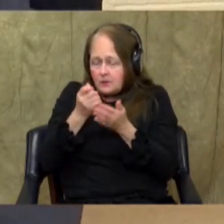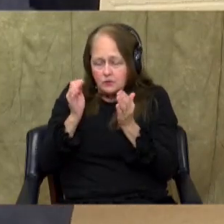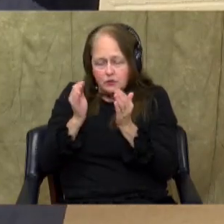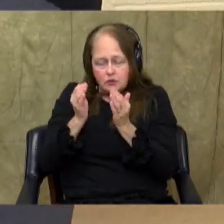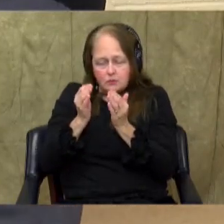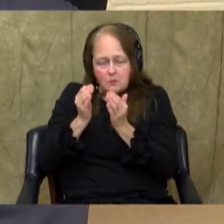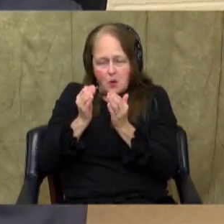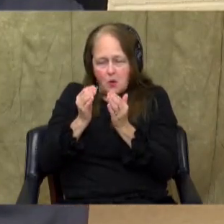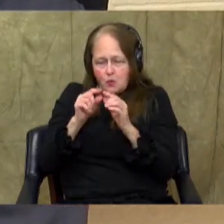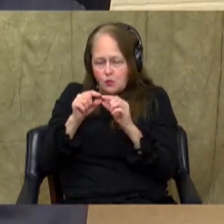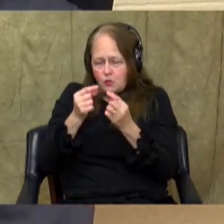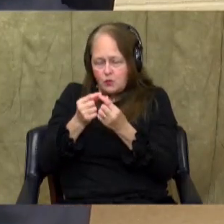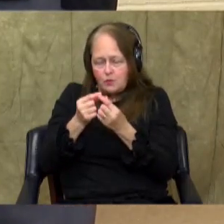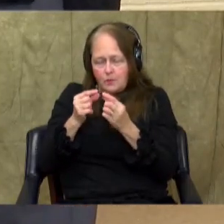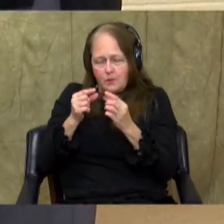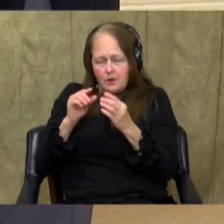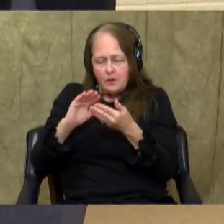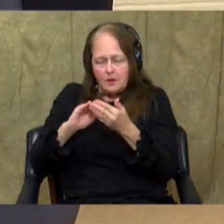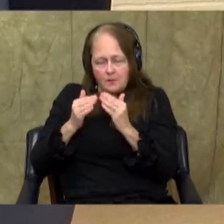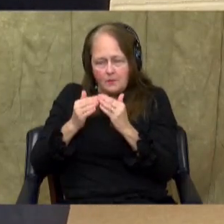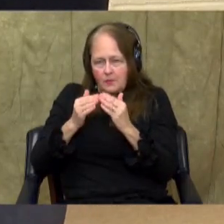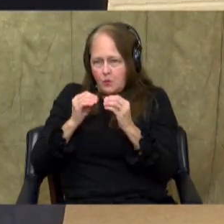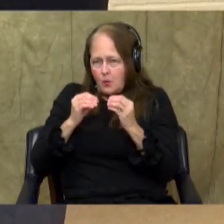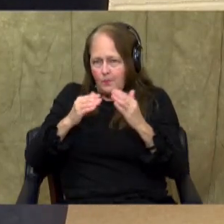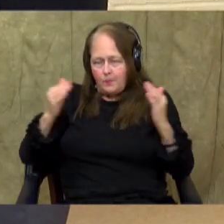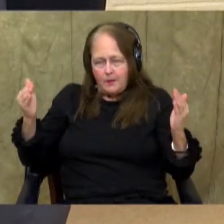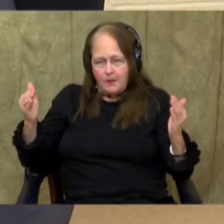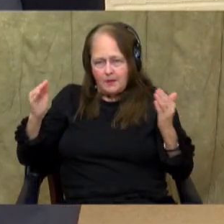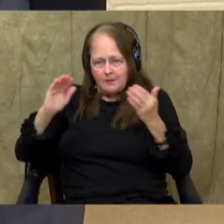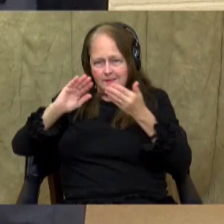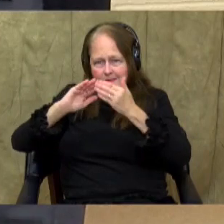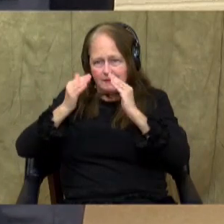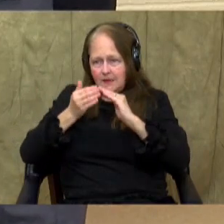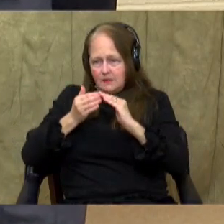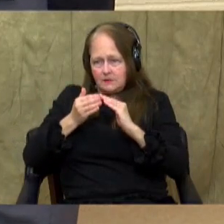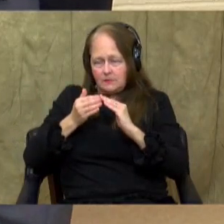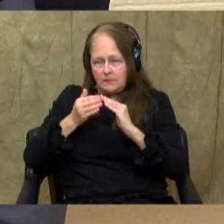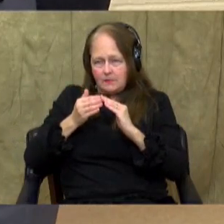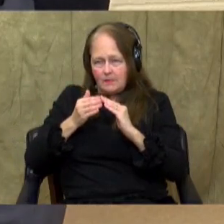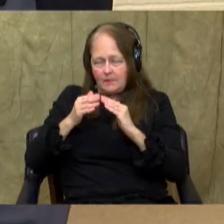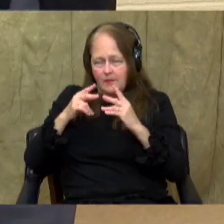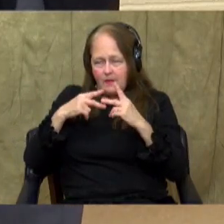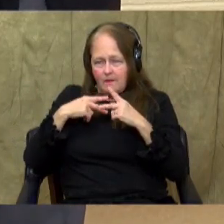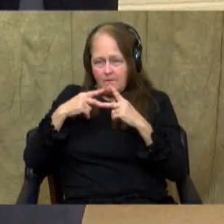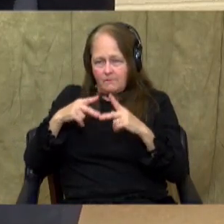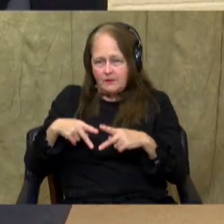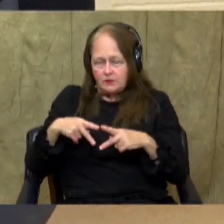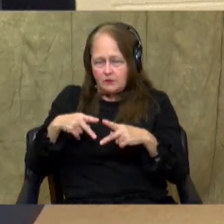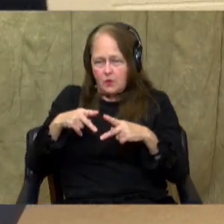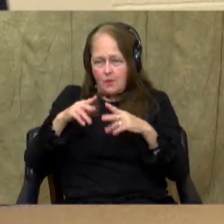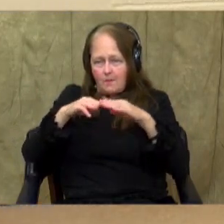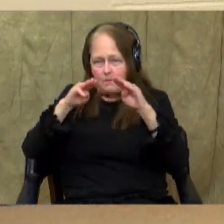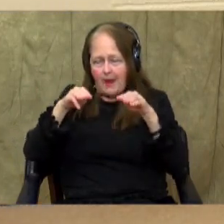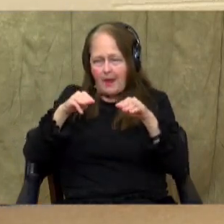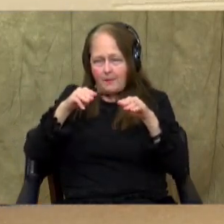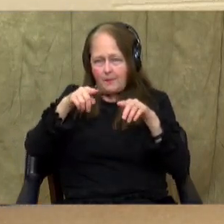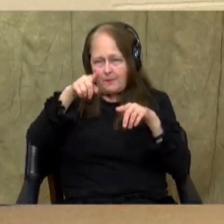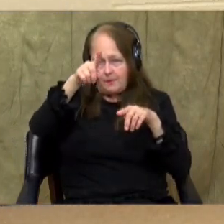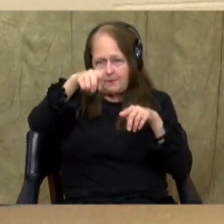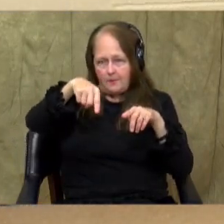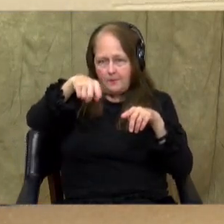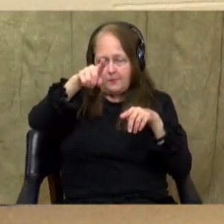small concentration of people and no large cities. Also, a physical map will show us that what is